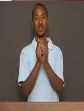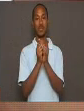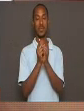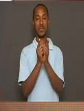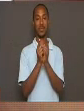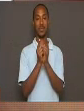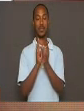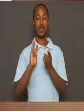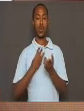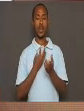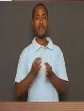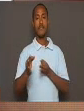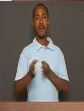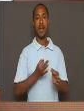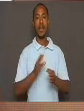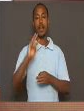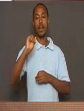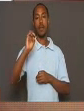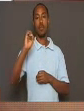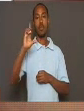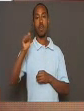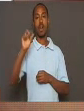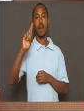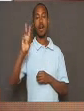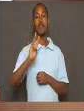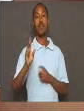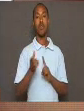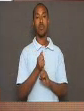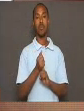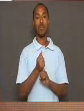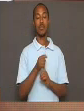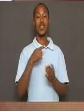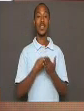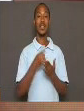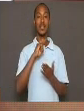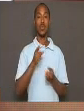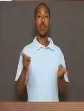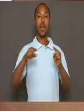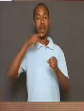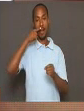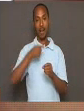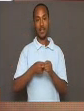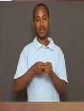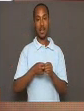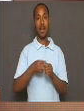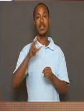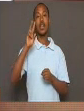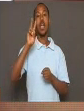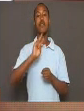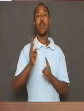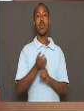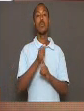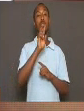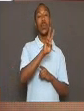relationships. We defined molar volume. This is when a gas has a volume